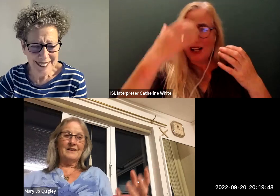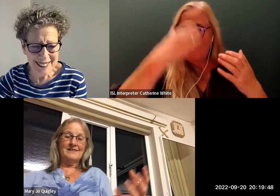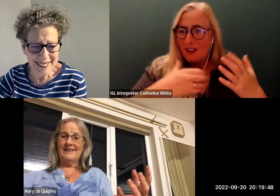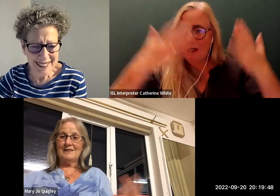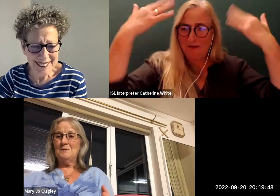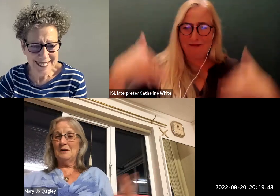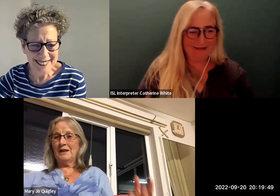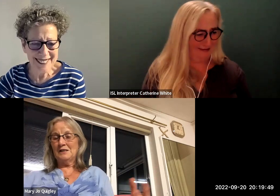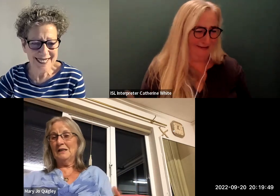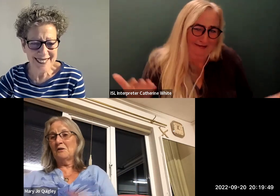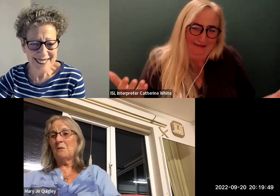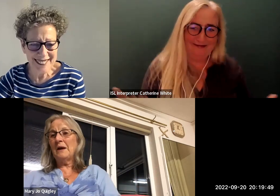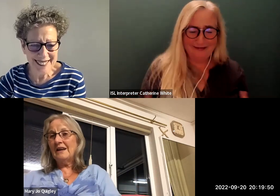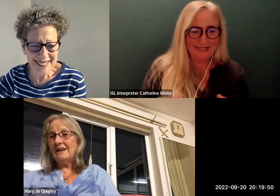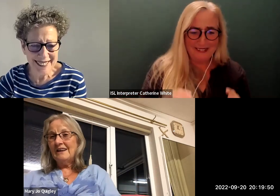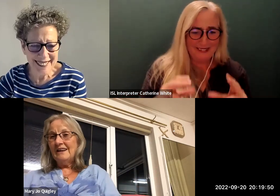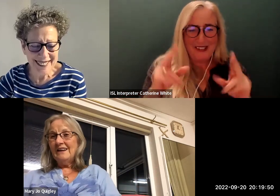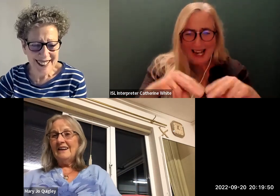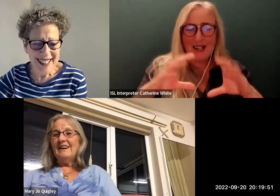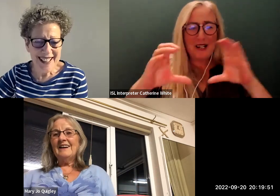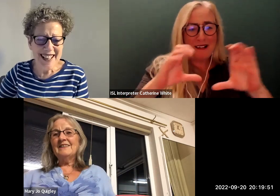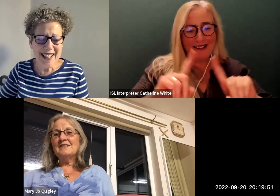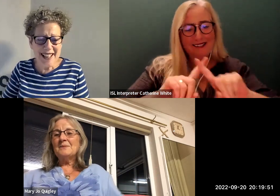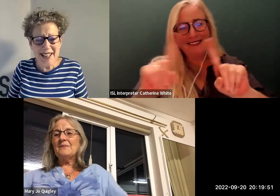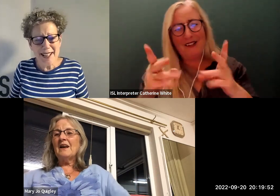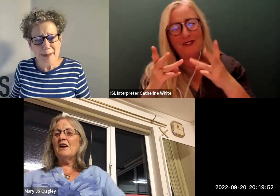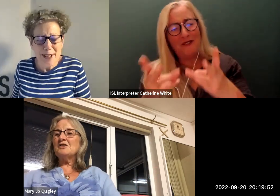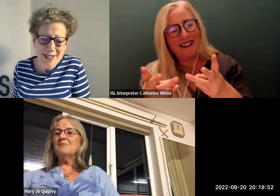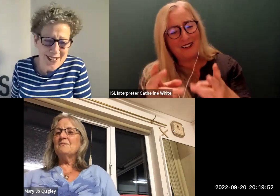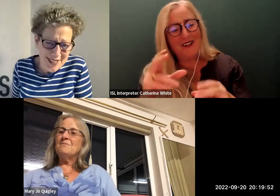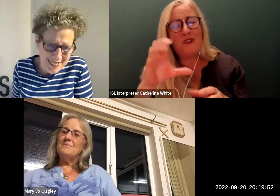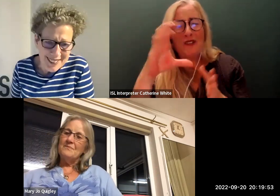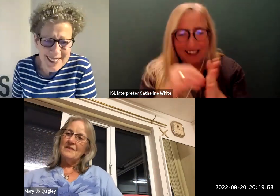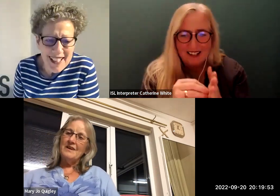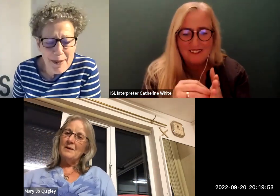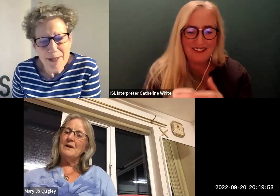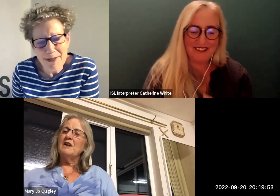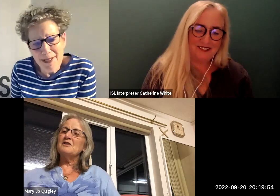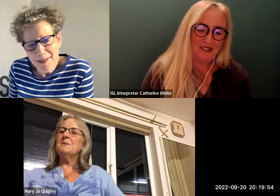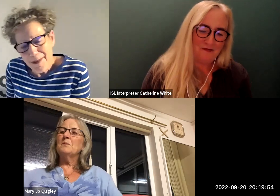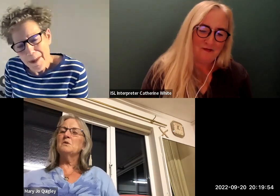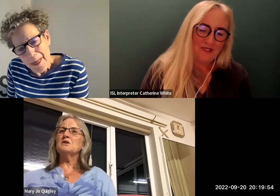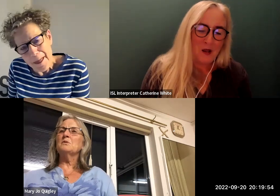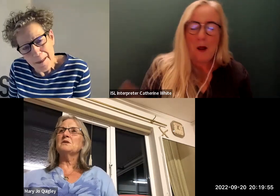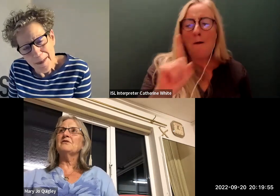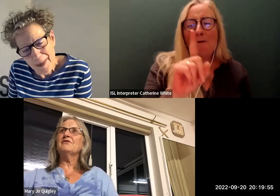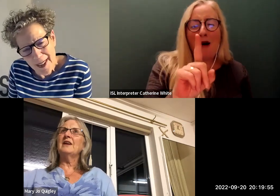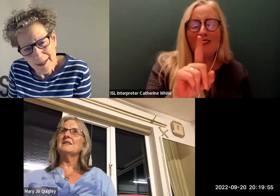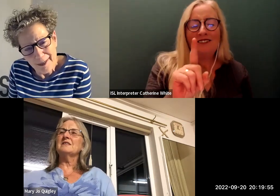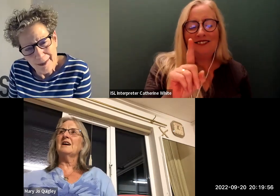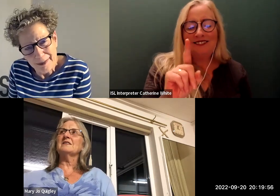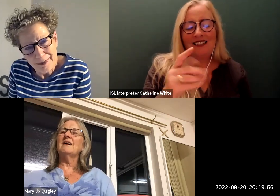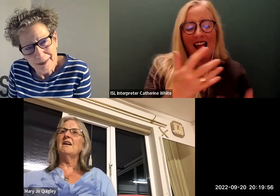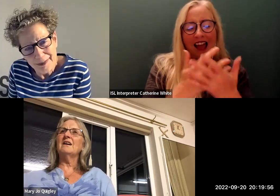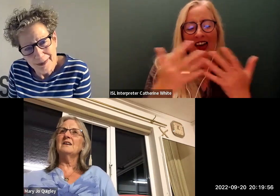like that's communication in another way. And It a is, lot of, yeah, but a lot of people would have